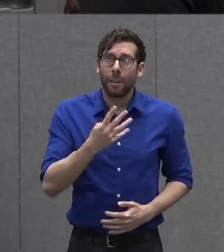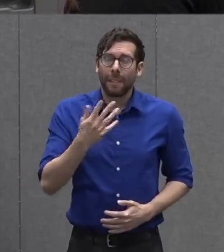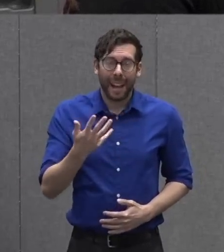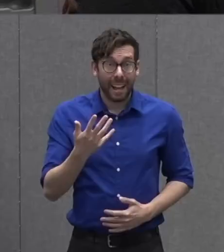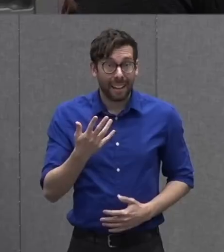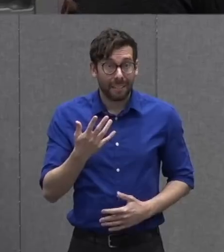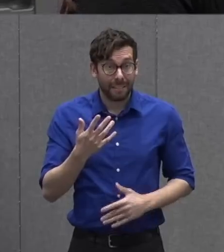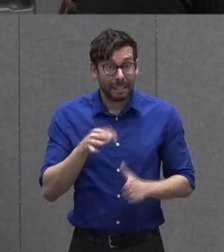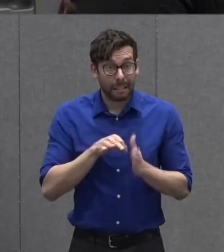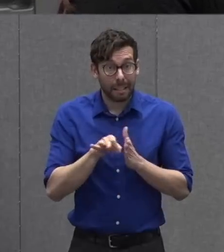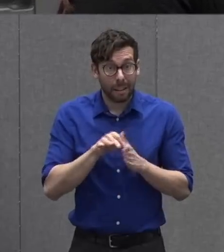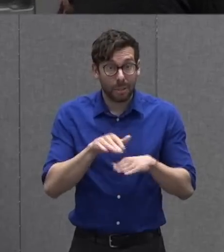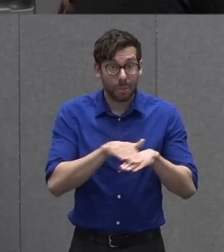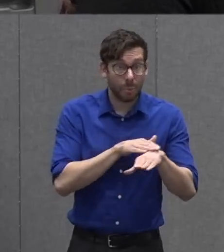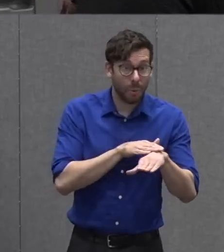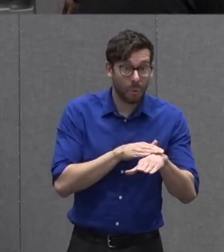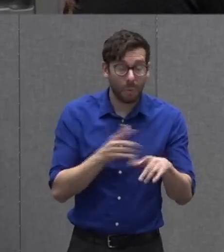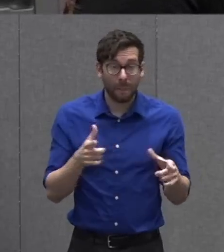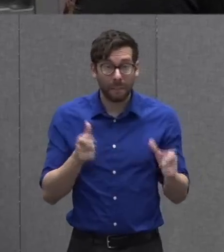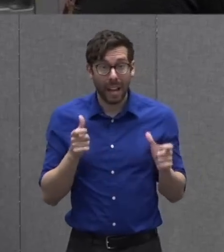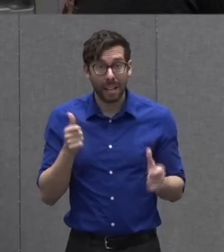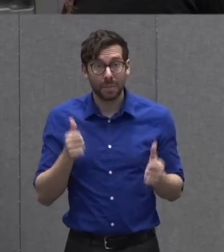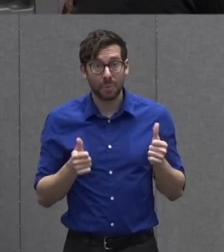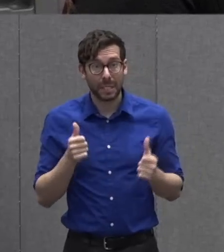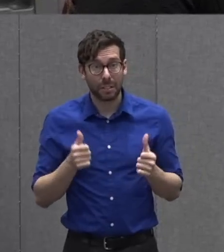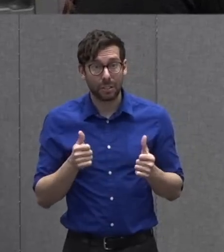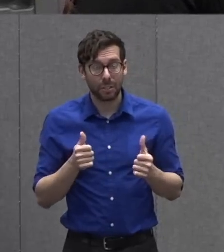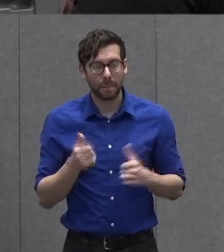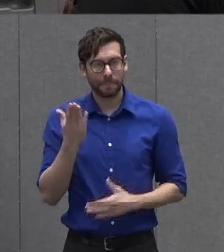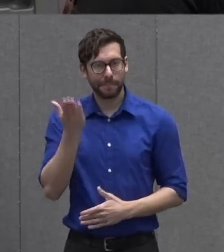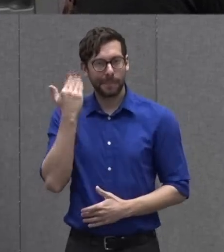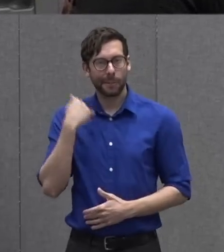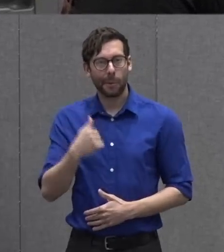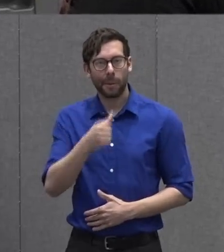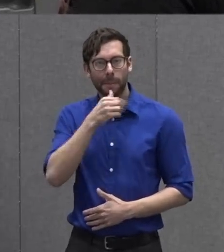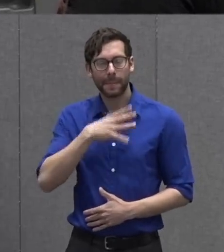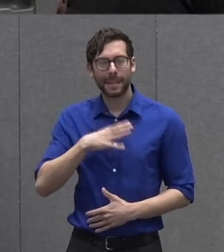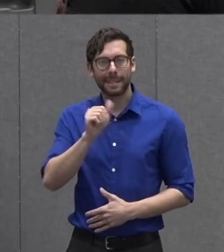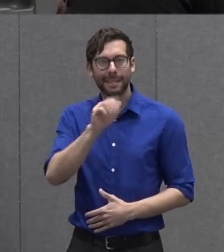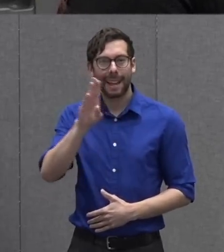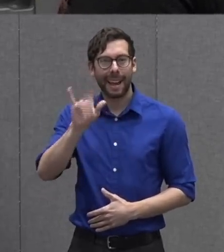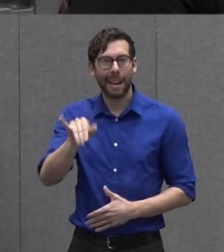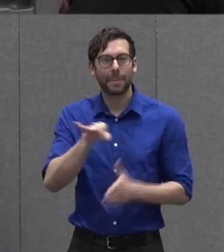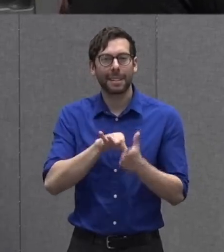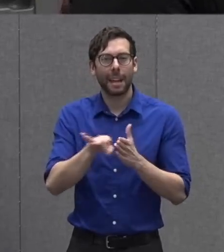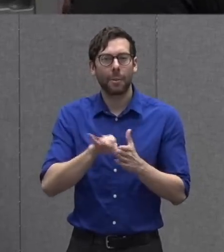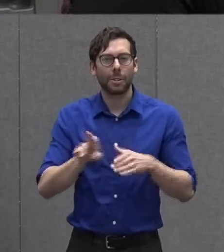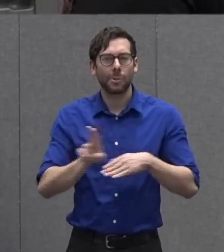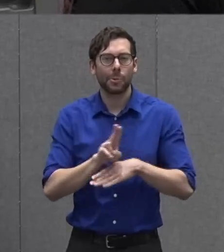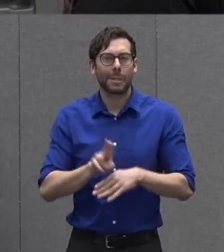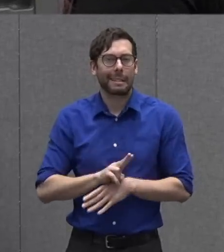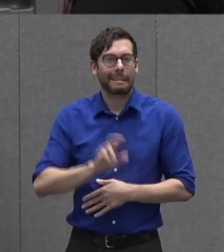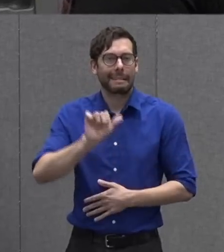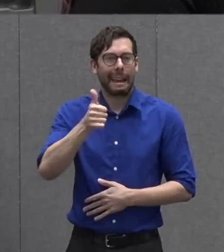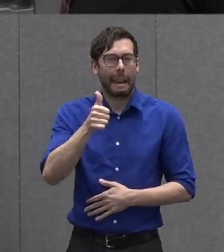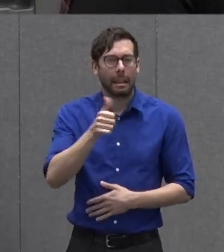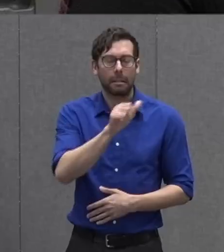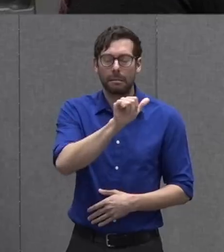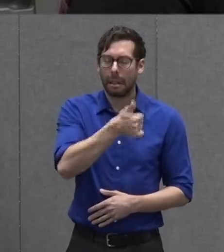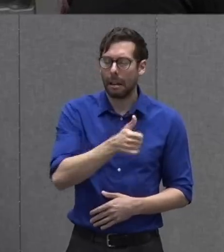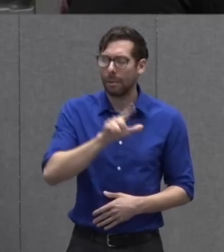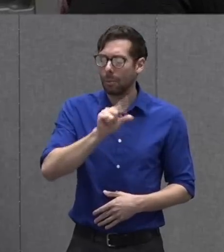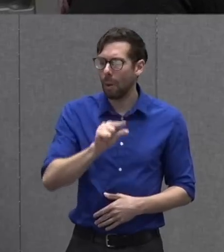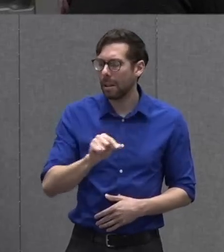by tens. And I think when we were counting by tens, it went pretty fast. So the ant had a really good idea when he